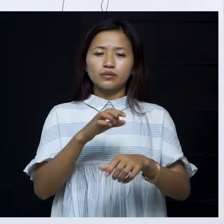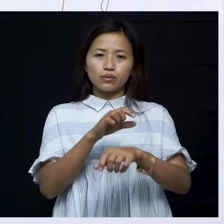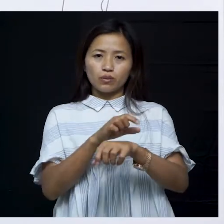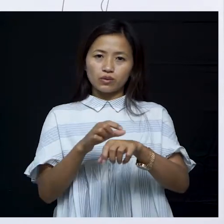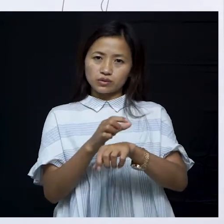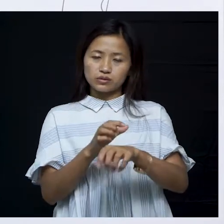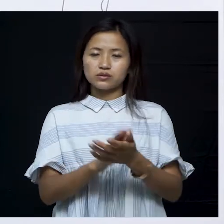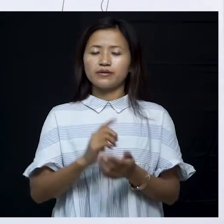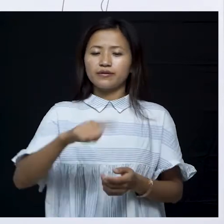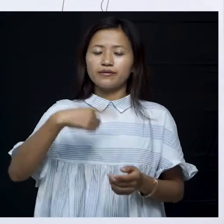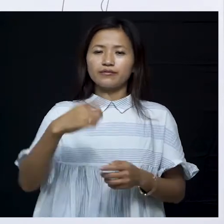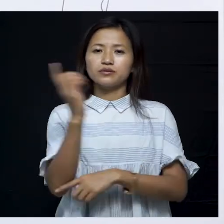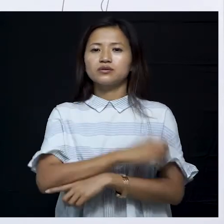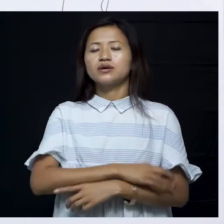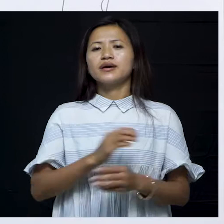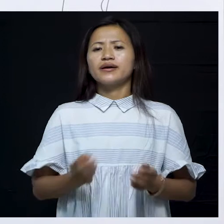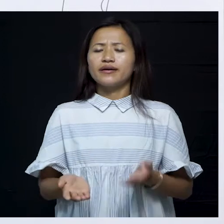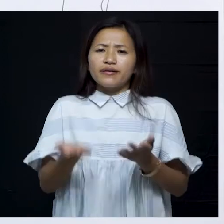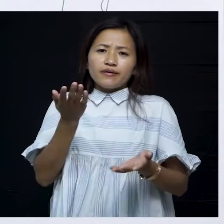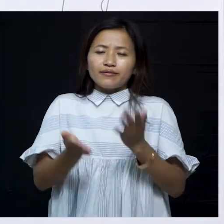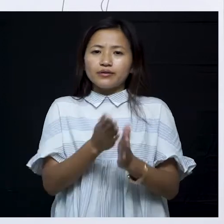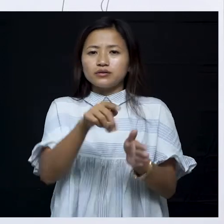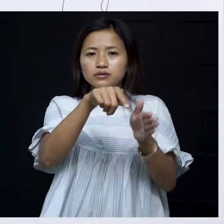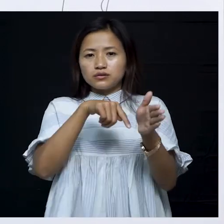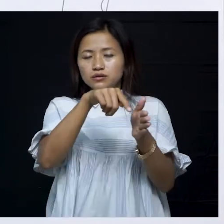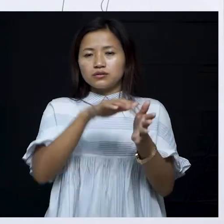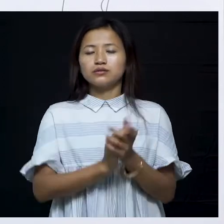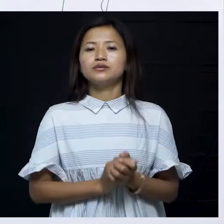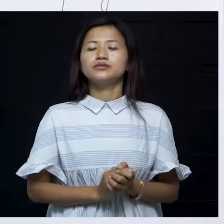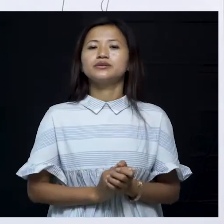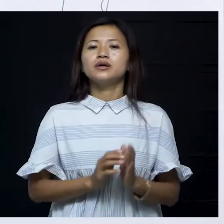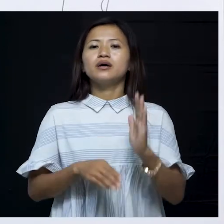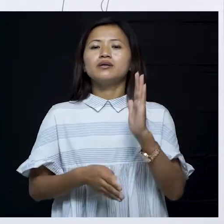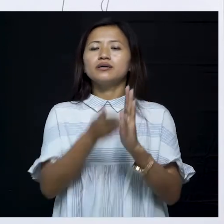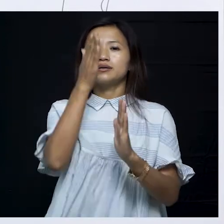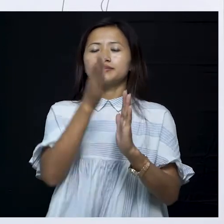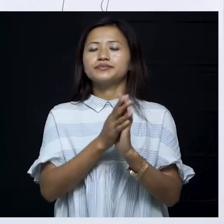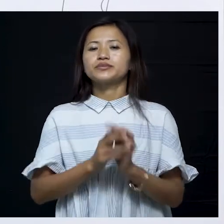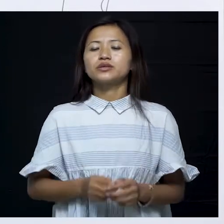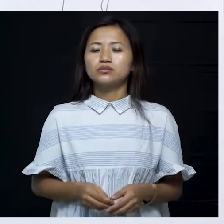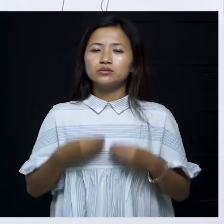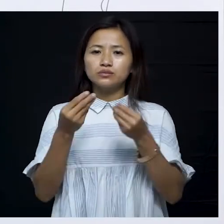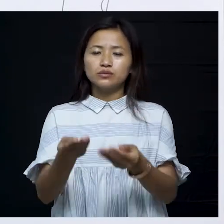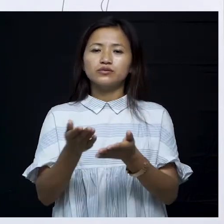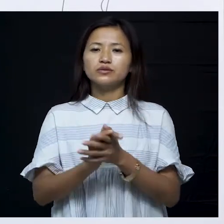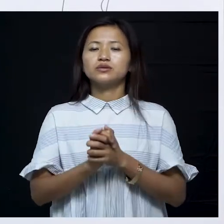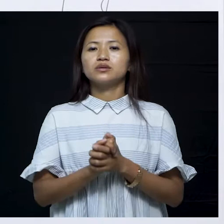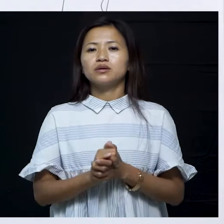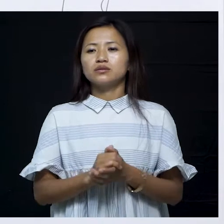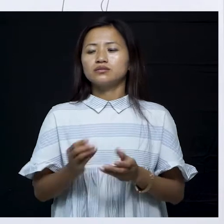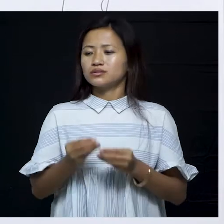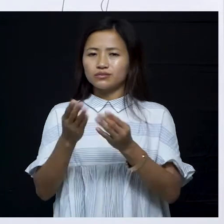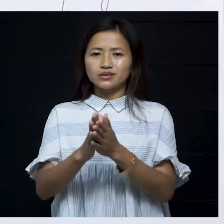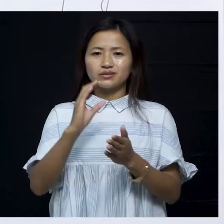right? Then we have the Heavy Engineering Corporation. Today it is at Ranchi and it used to provide